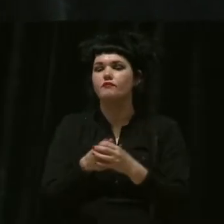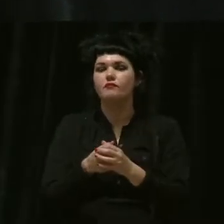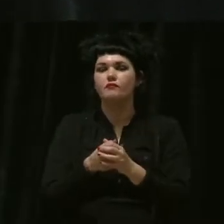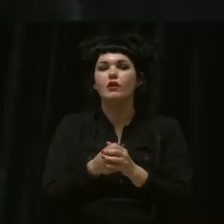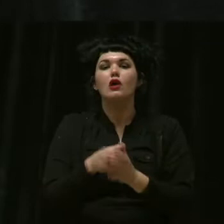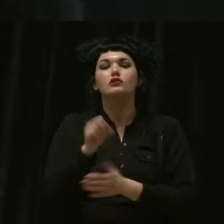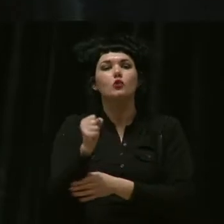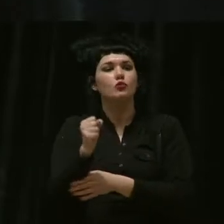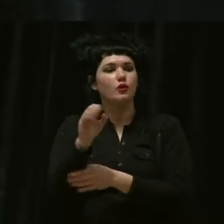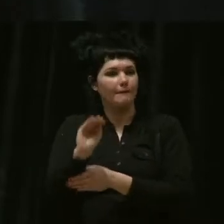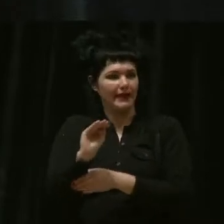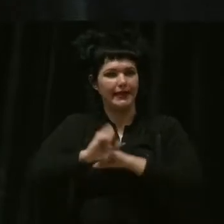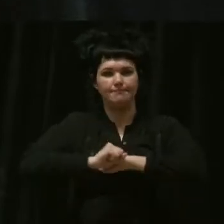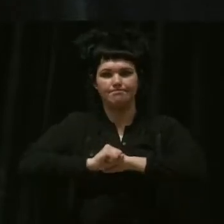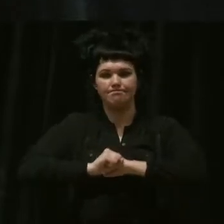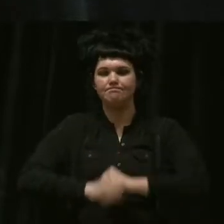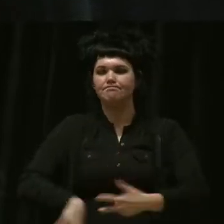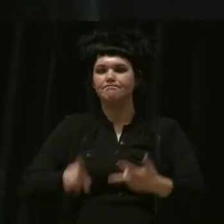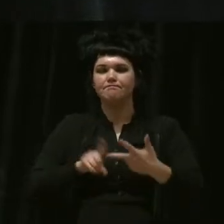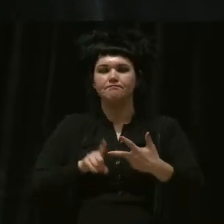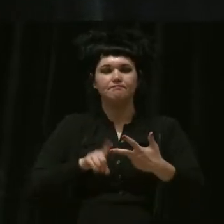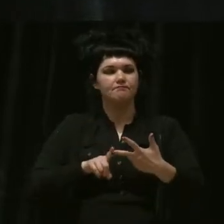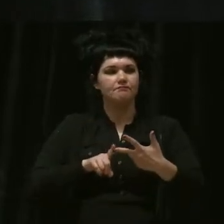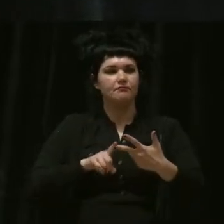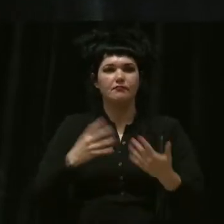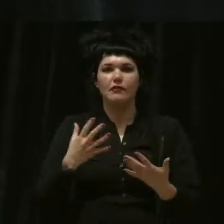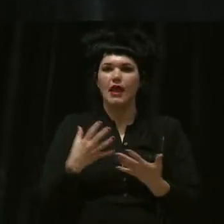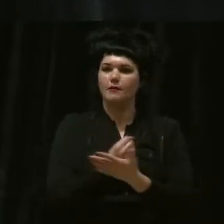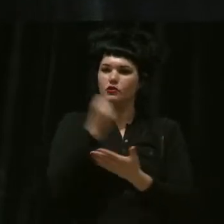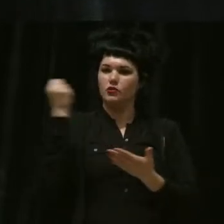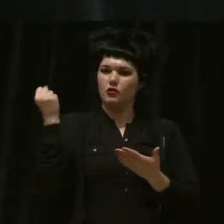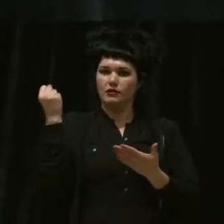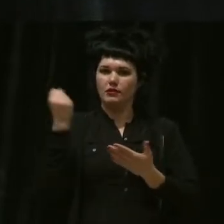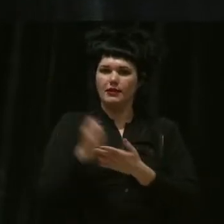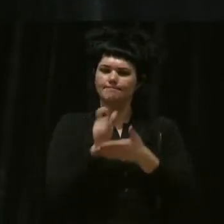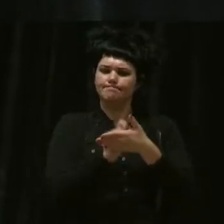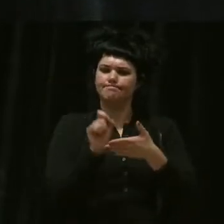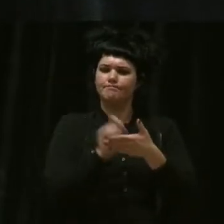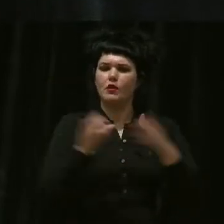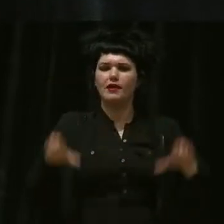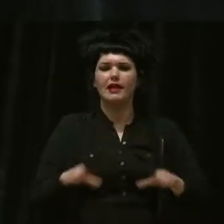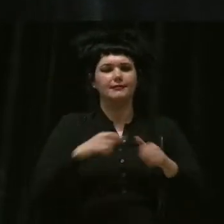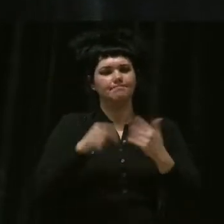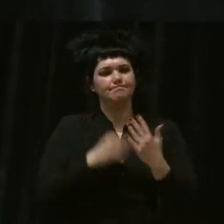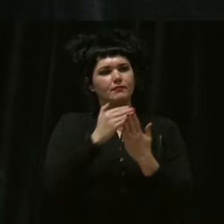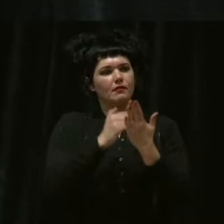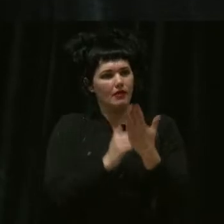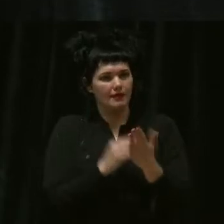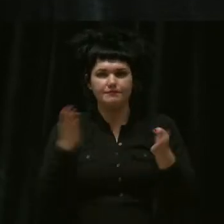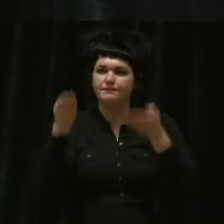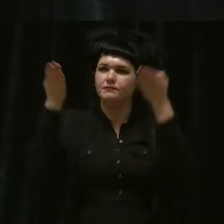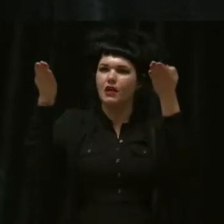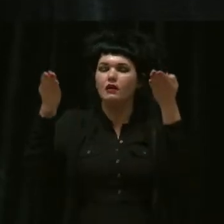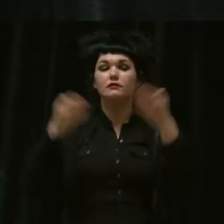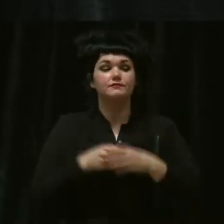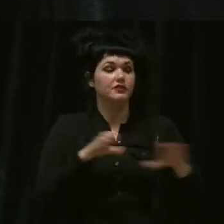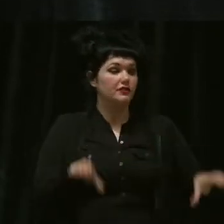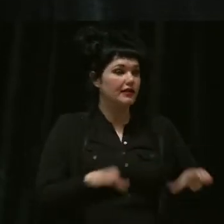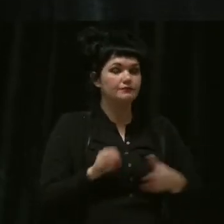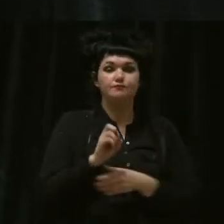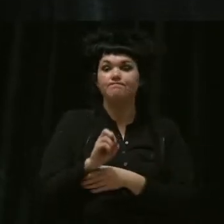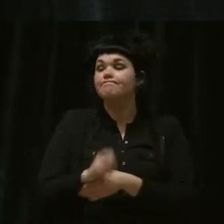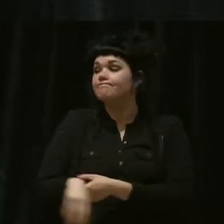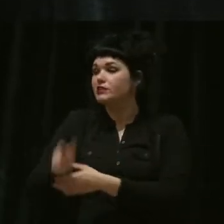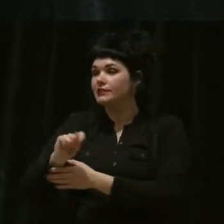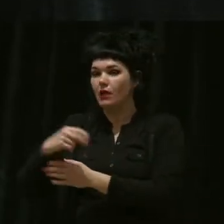social media opportunities to write forward action items and suggestions for actions, through town hall